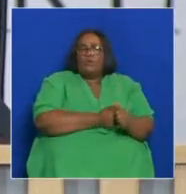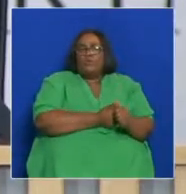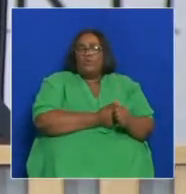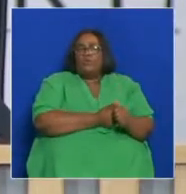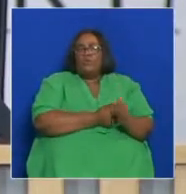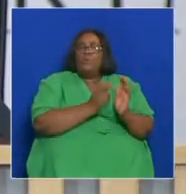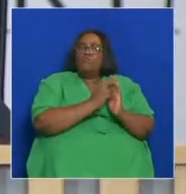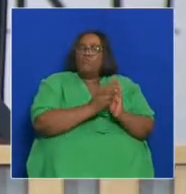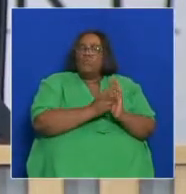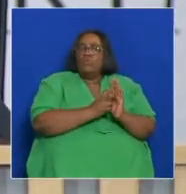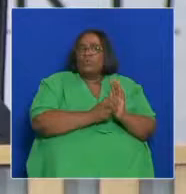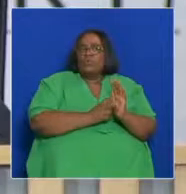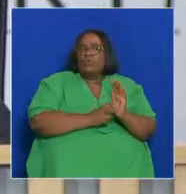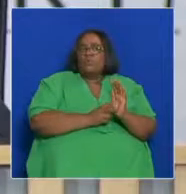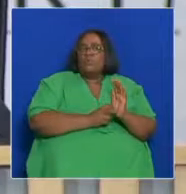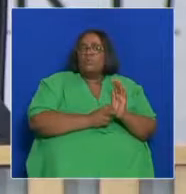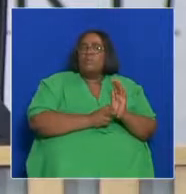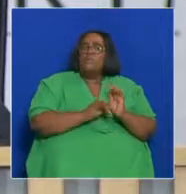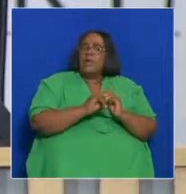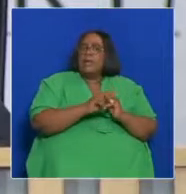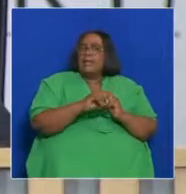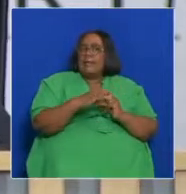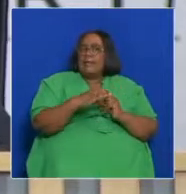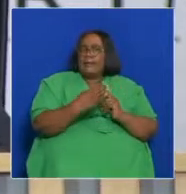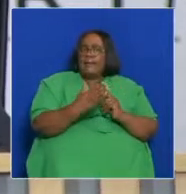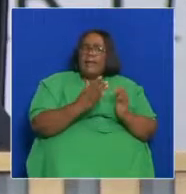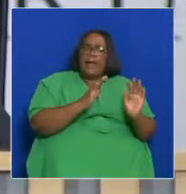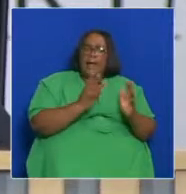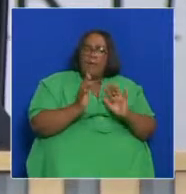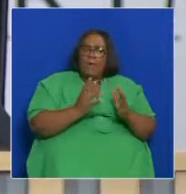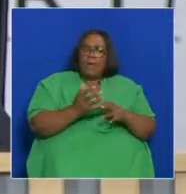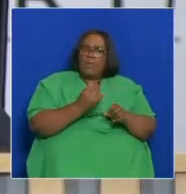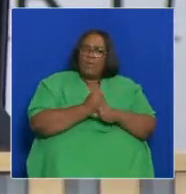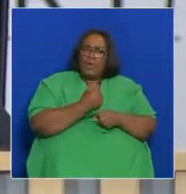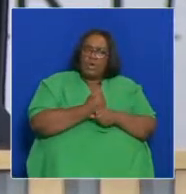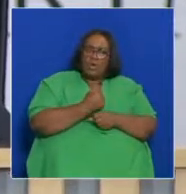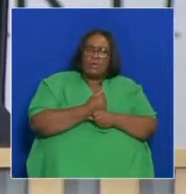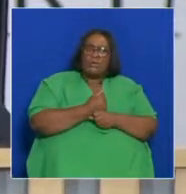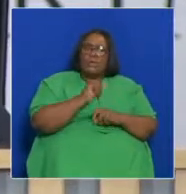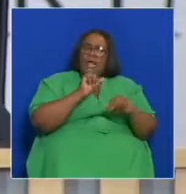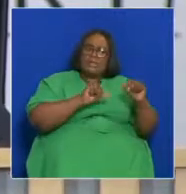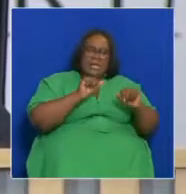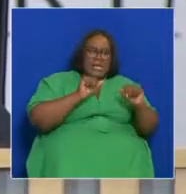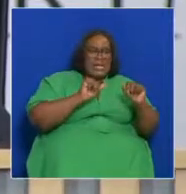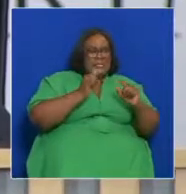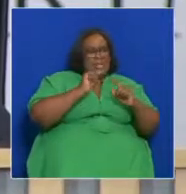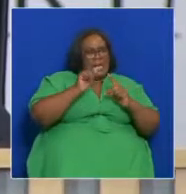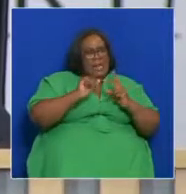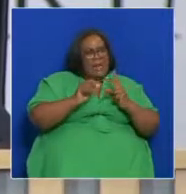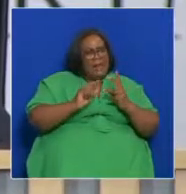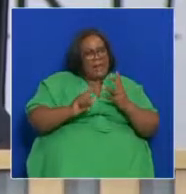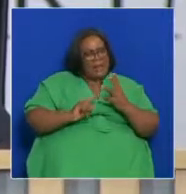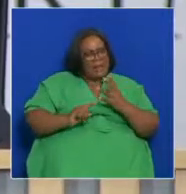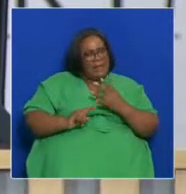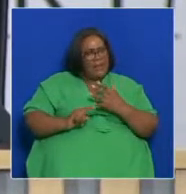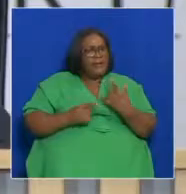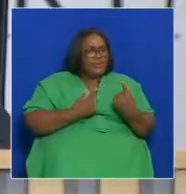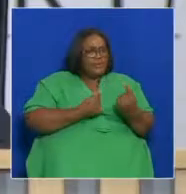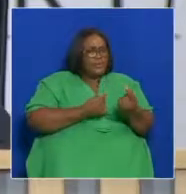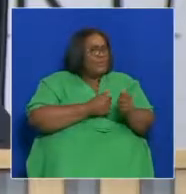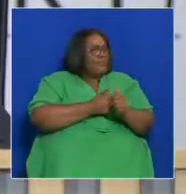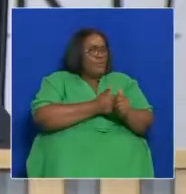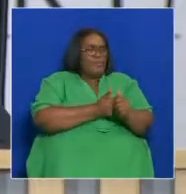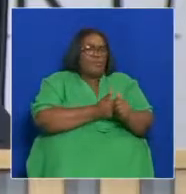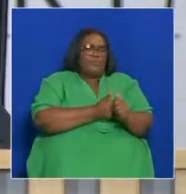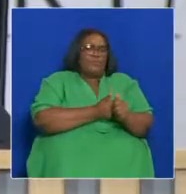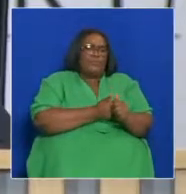about, being assessed and so forth, either by me or by